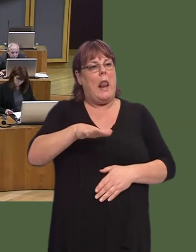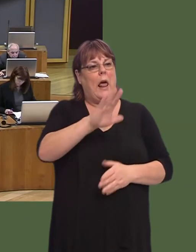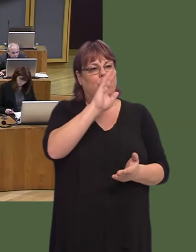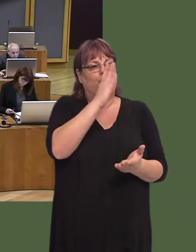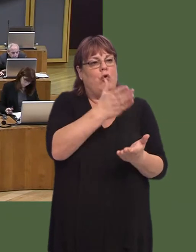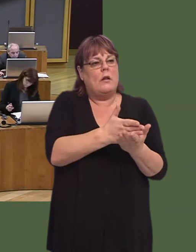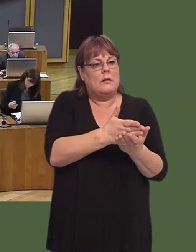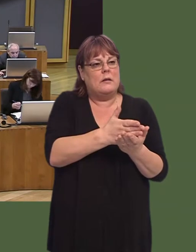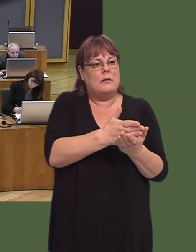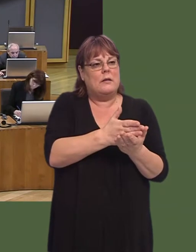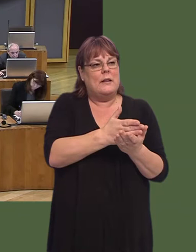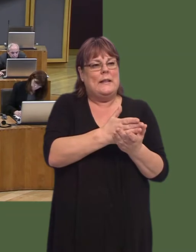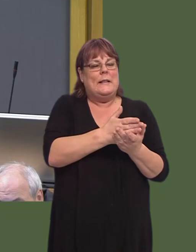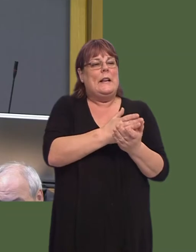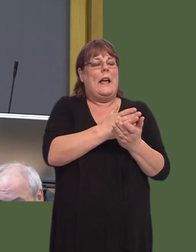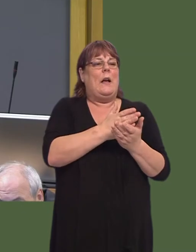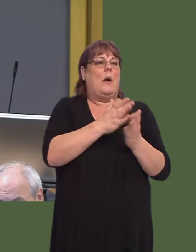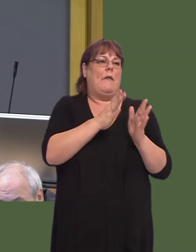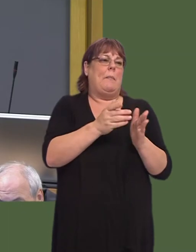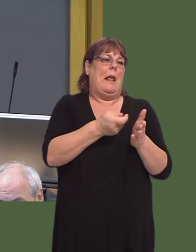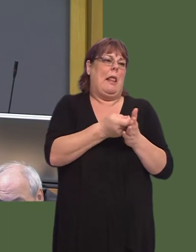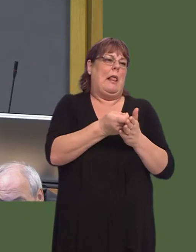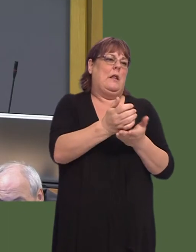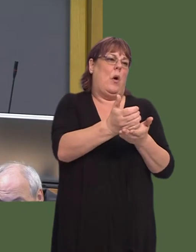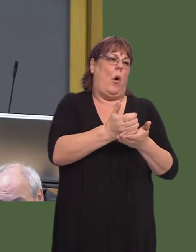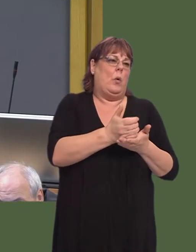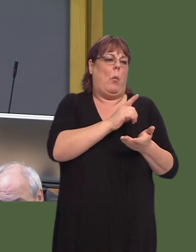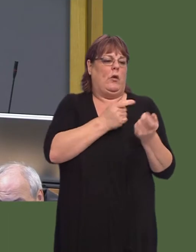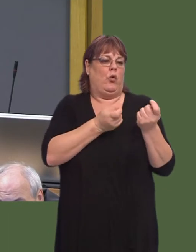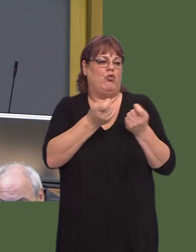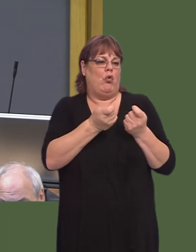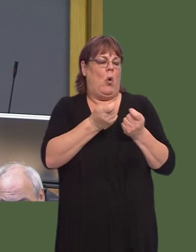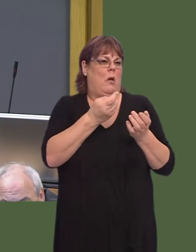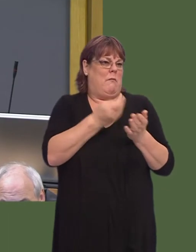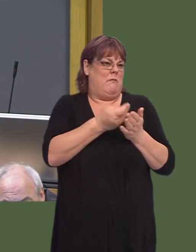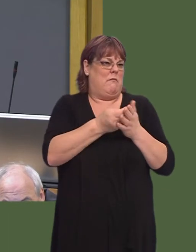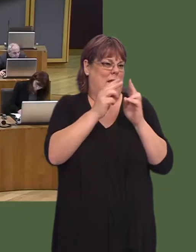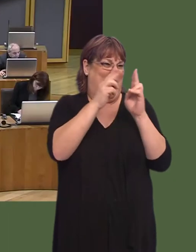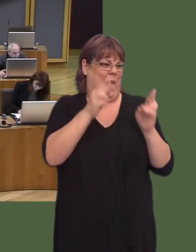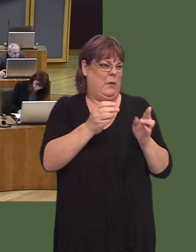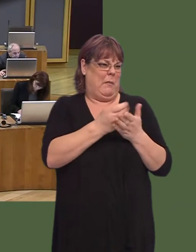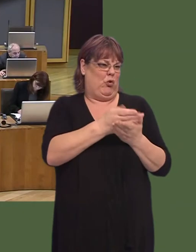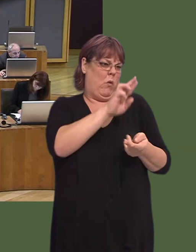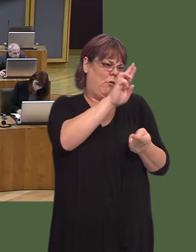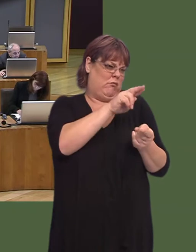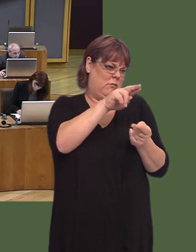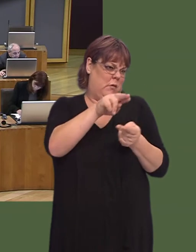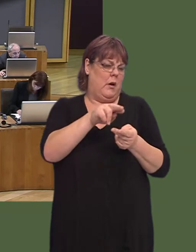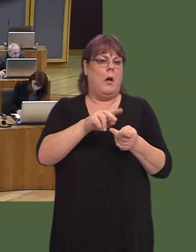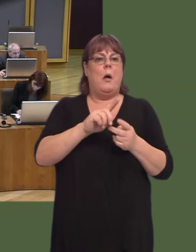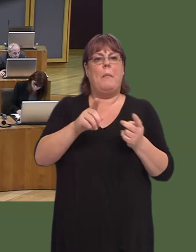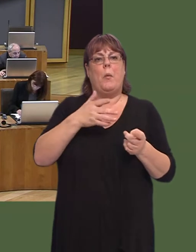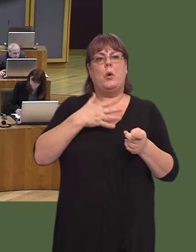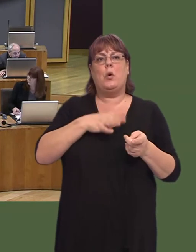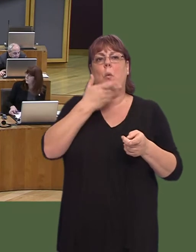land trusts where that wouldn't be appropriate, just to make sure that house prices are kept down. But yes, certainly we want to do all that we can to ensure that people